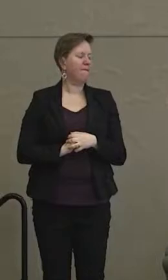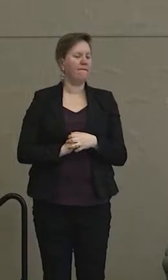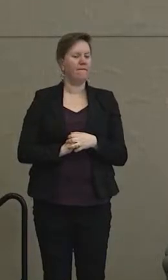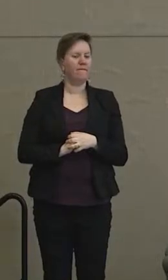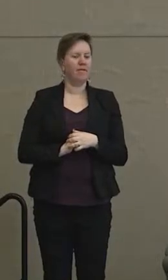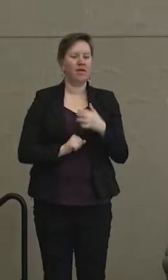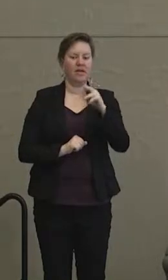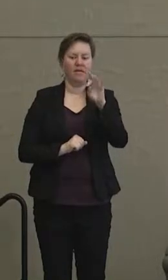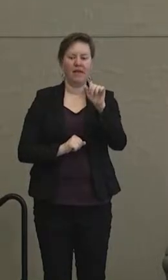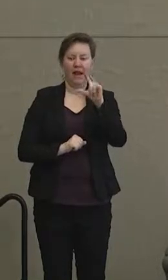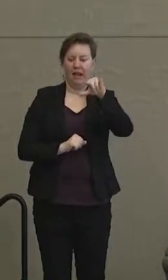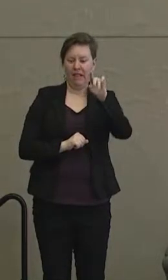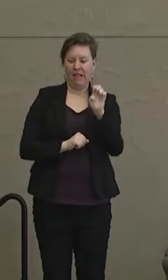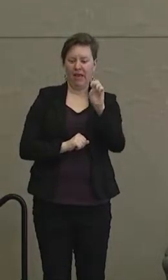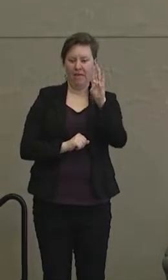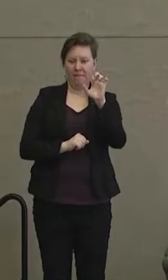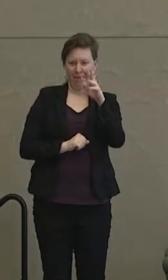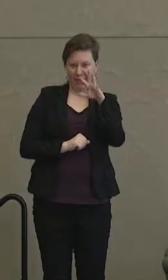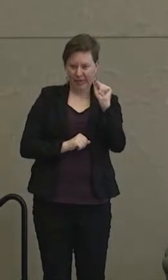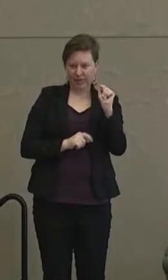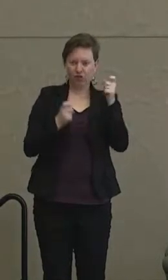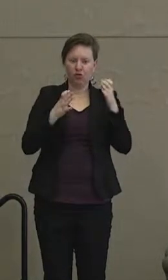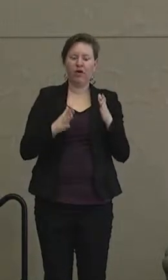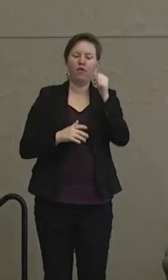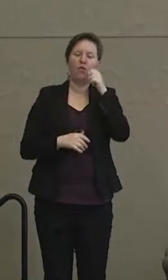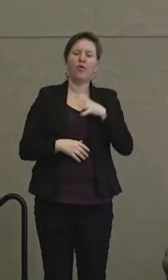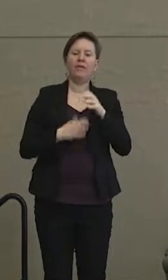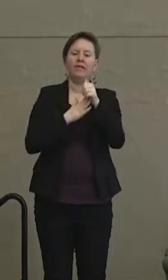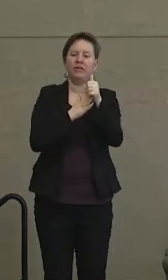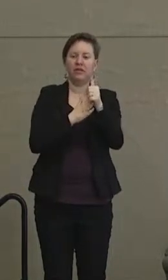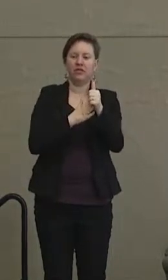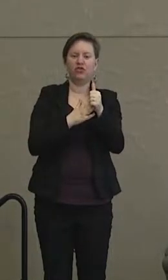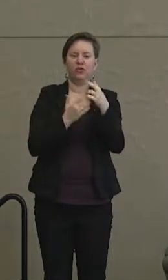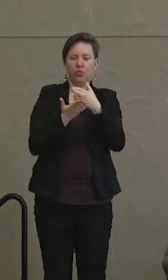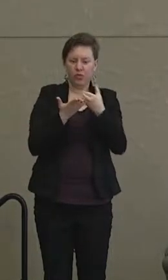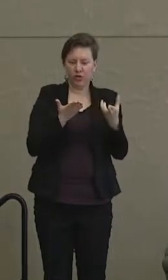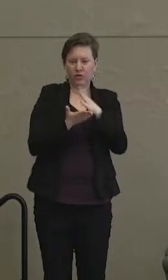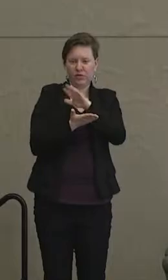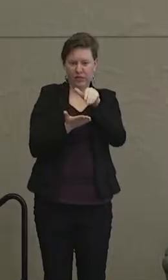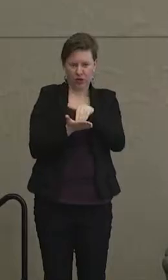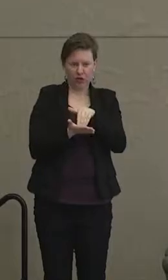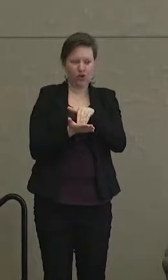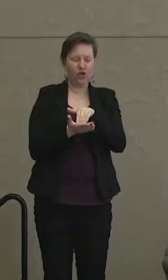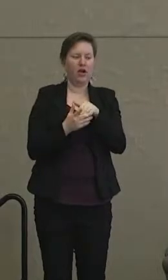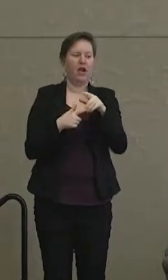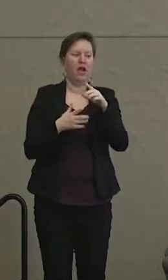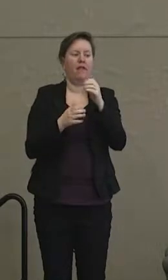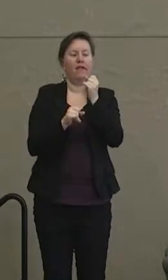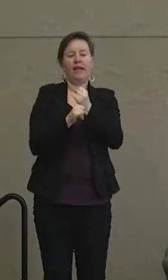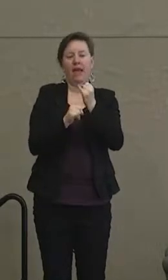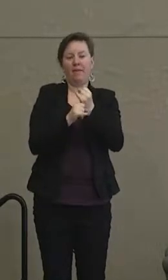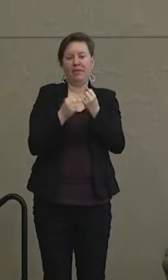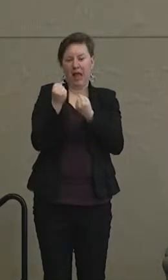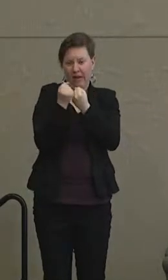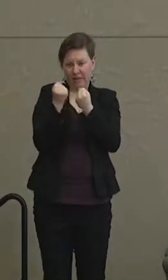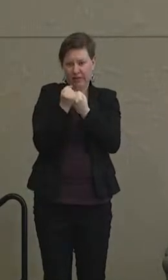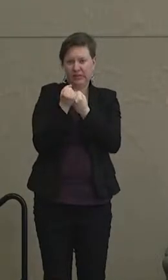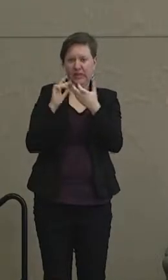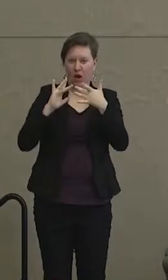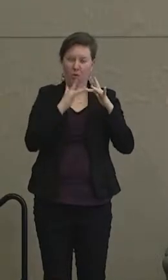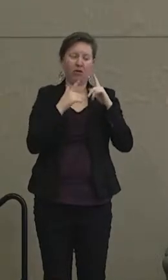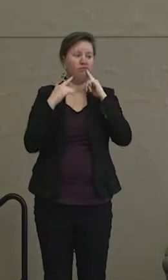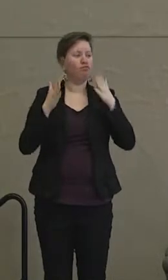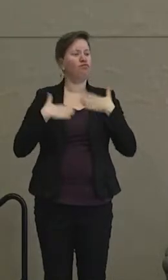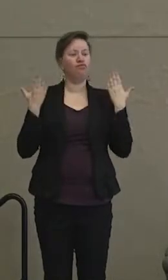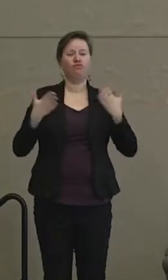I'm Natalie Bennett, the director of the Women's Leadership and Resource Center and the Campus Advocacy Network, and I'm very happy